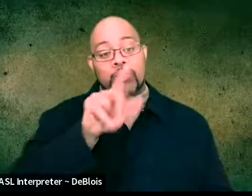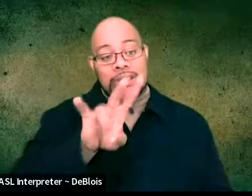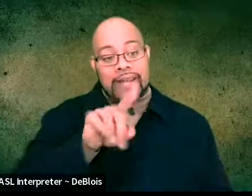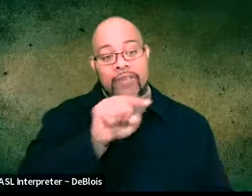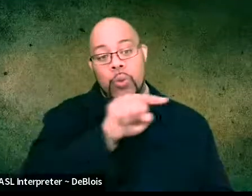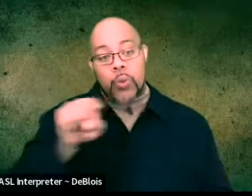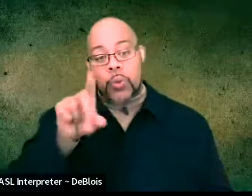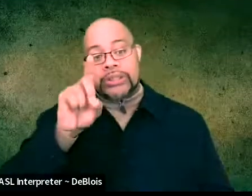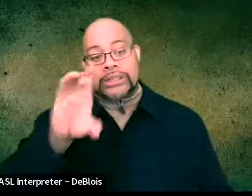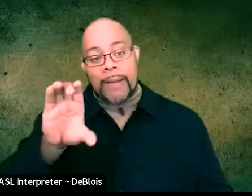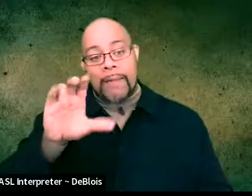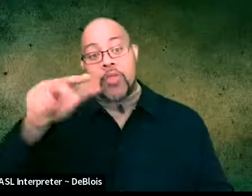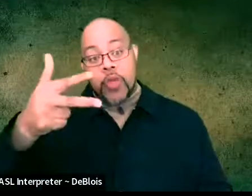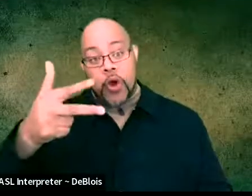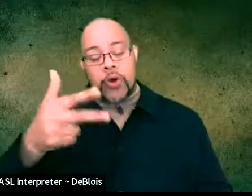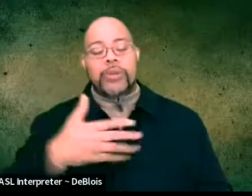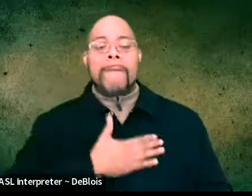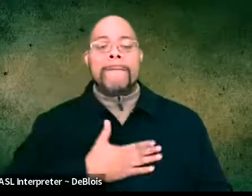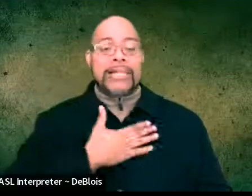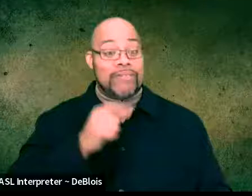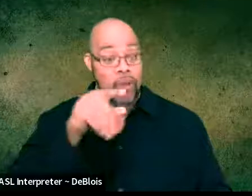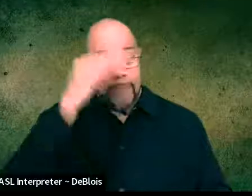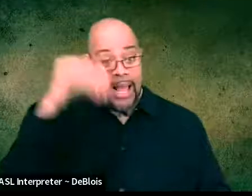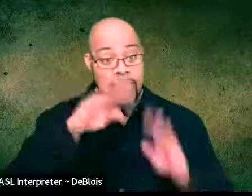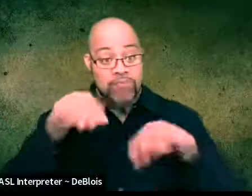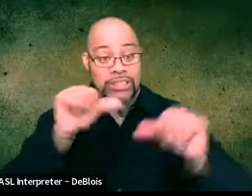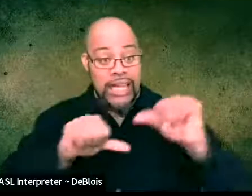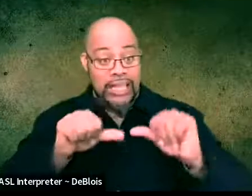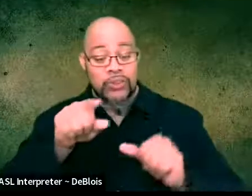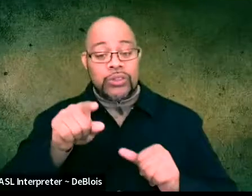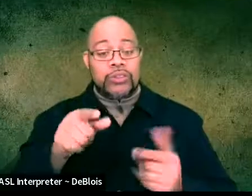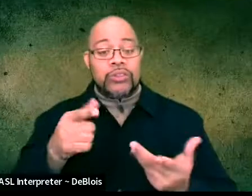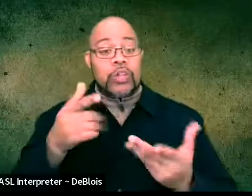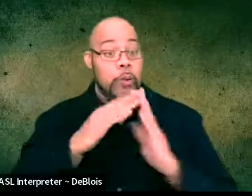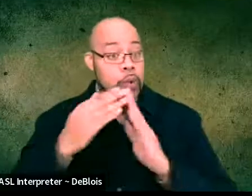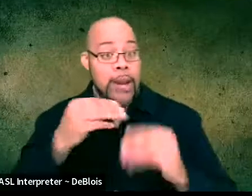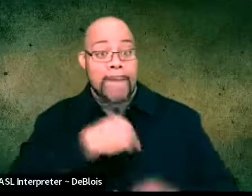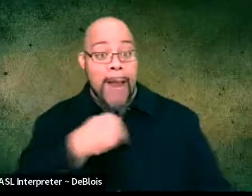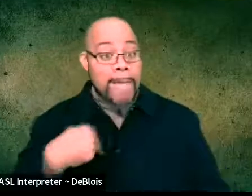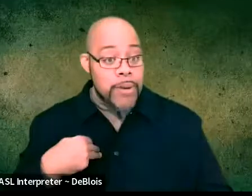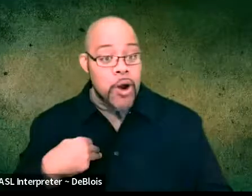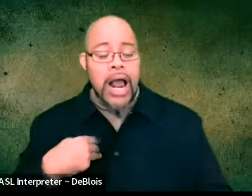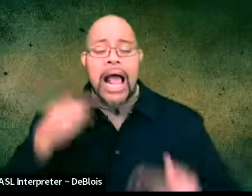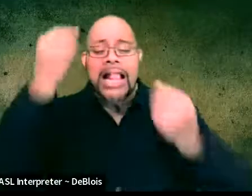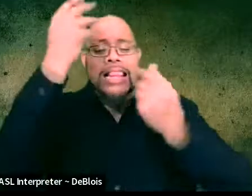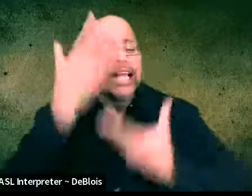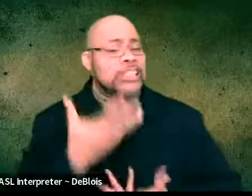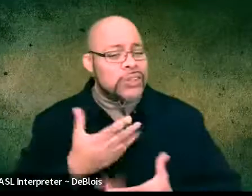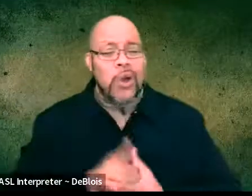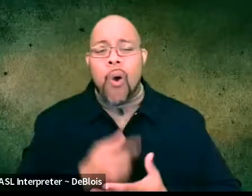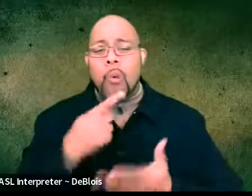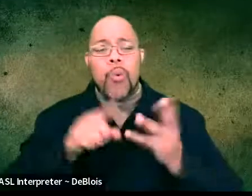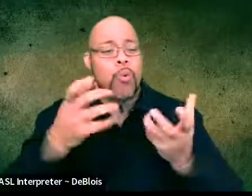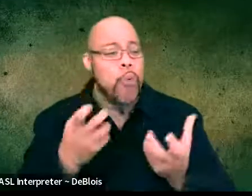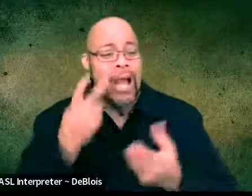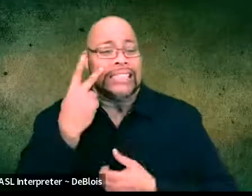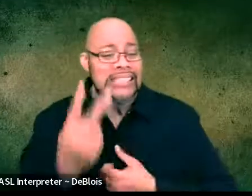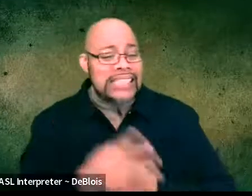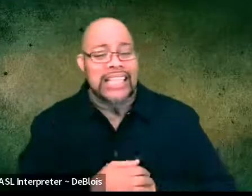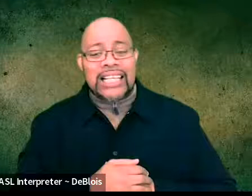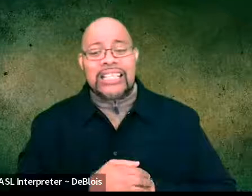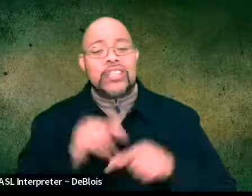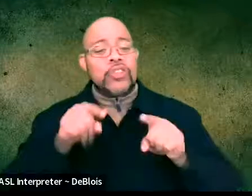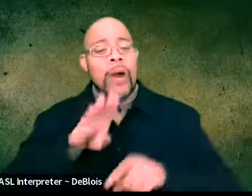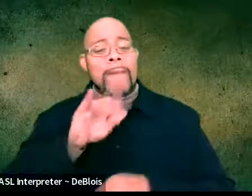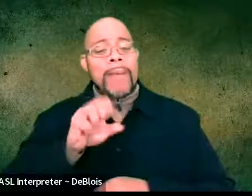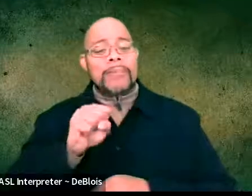December 3rd. So please, if you're a Black Marine Science, if you're an ally, if you're a community member, let us know what you would like to see during BIMS